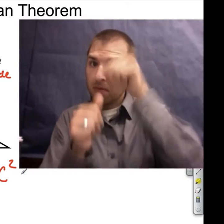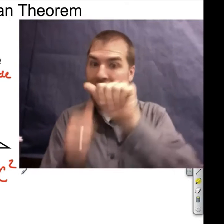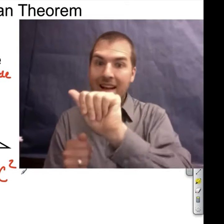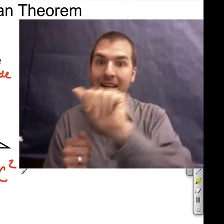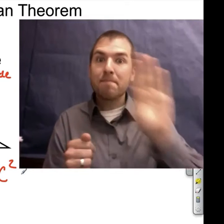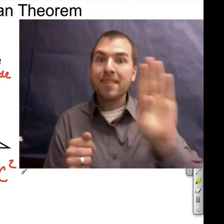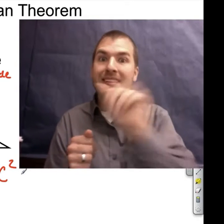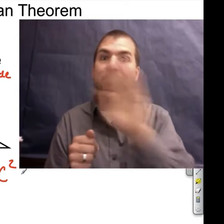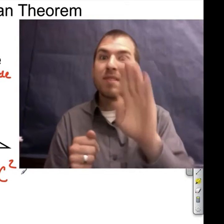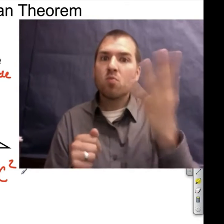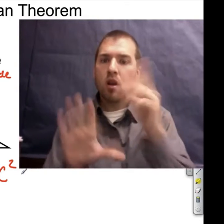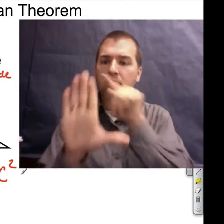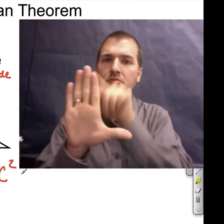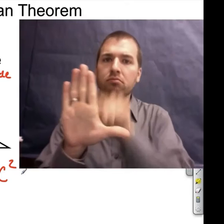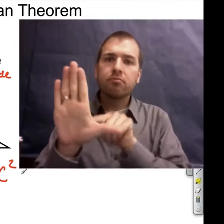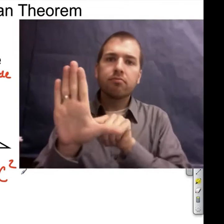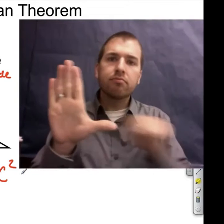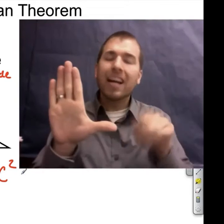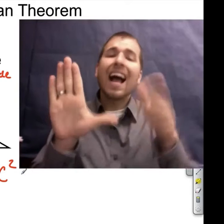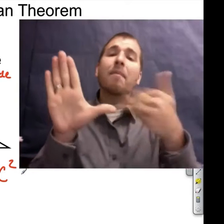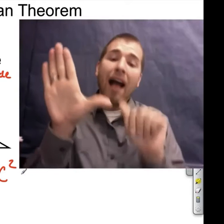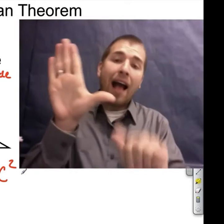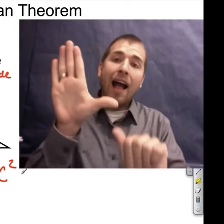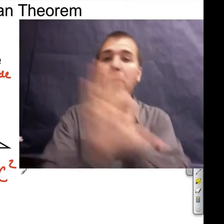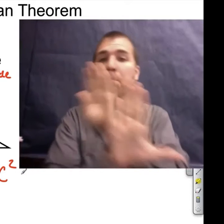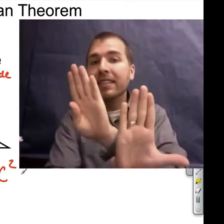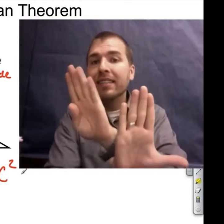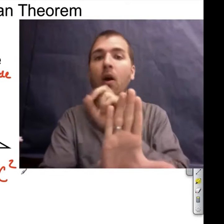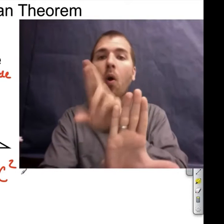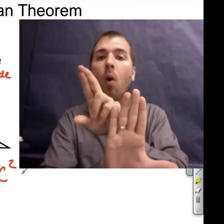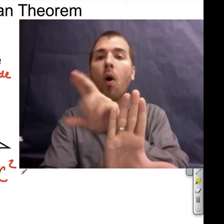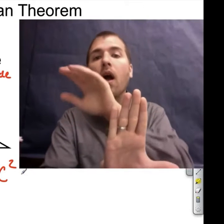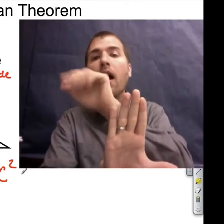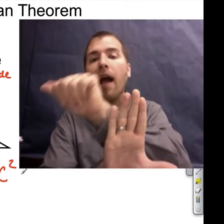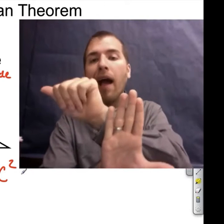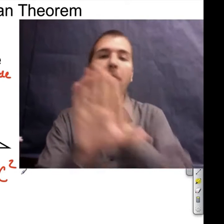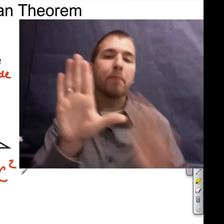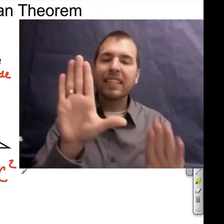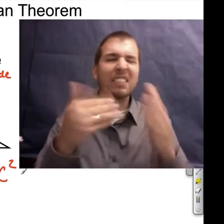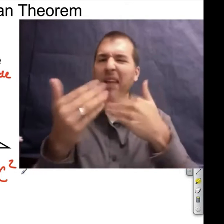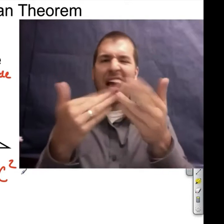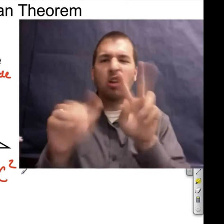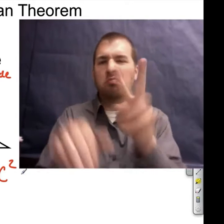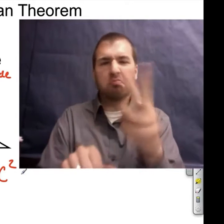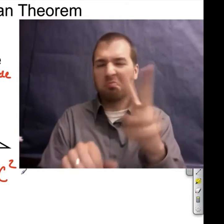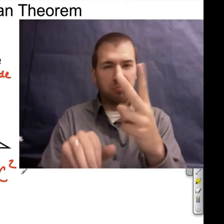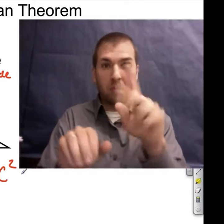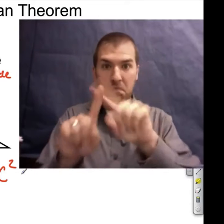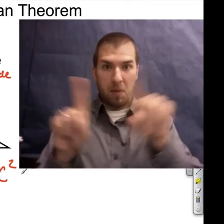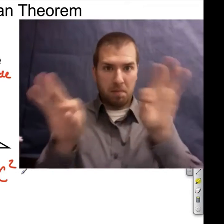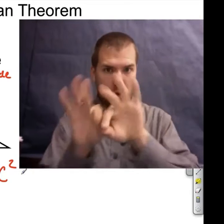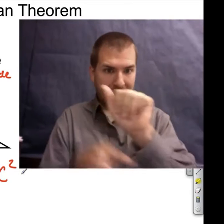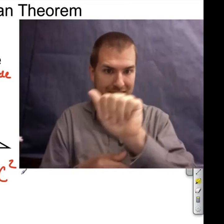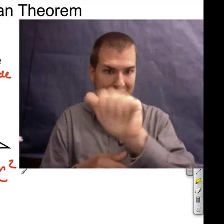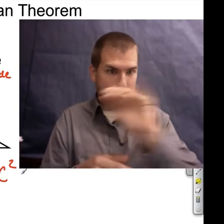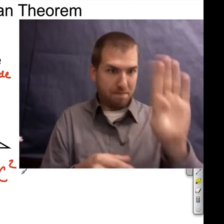plus b squared. Remember, a and b are the legs. It really doesn't matter which one you label a and b.